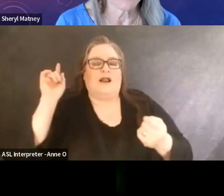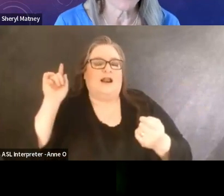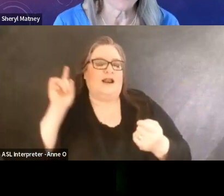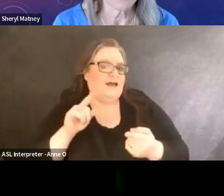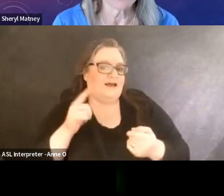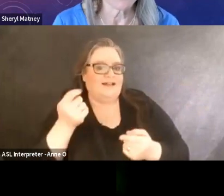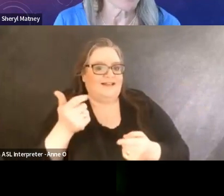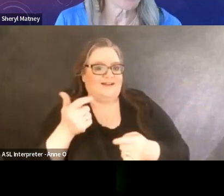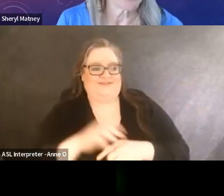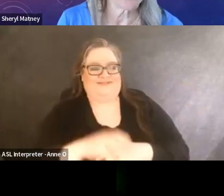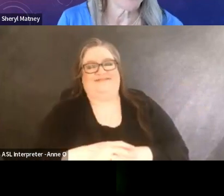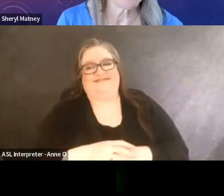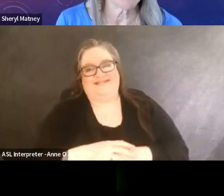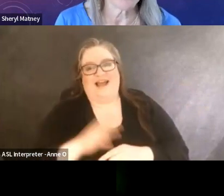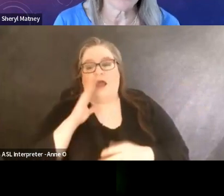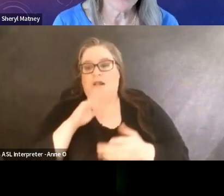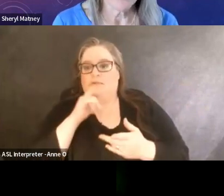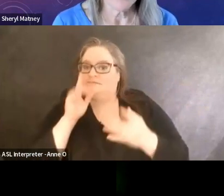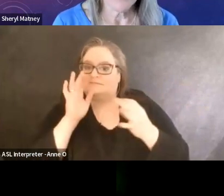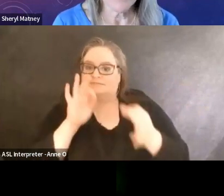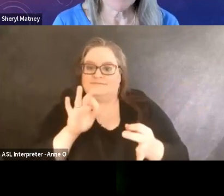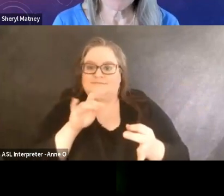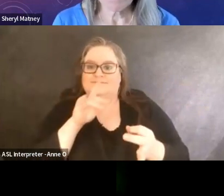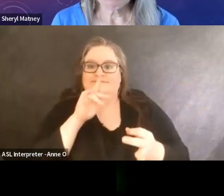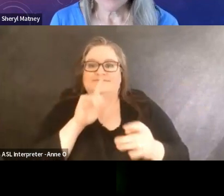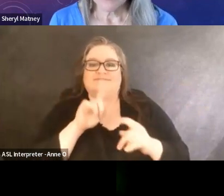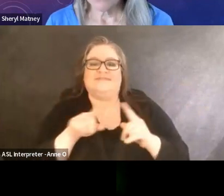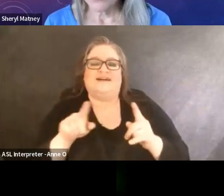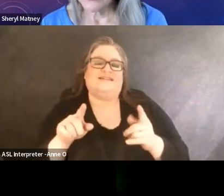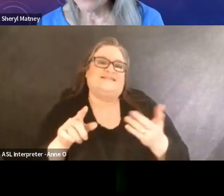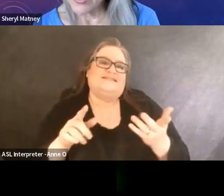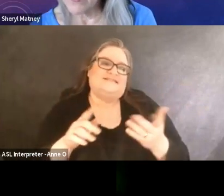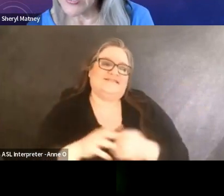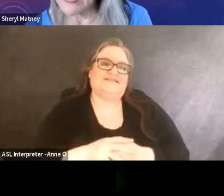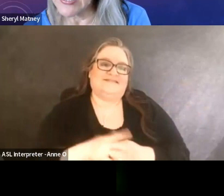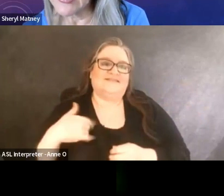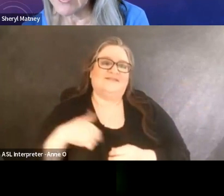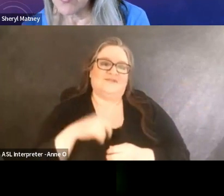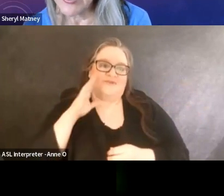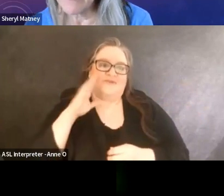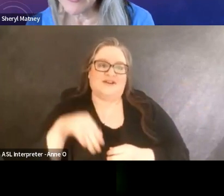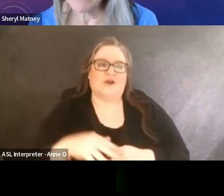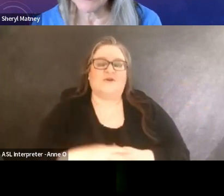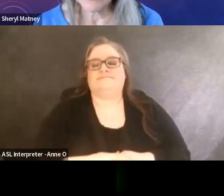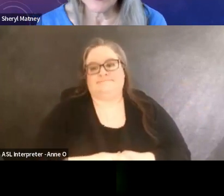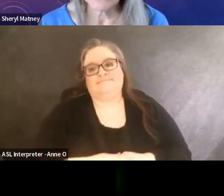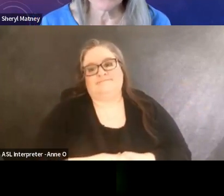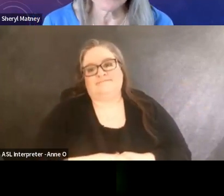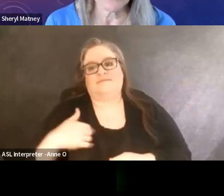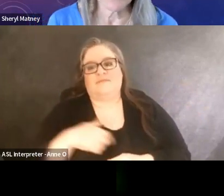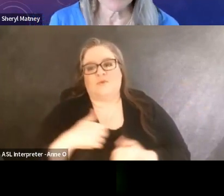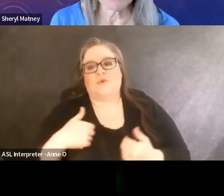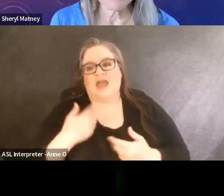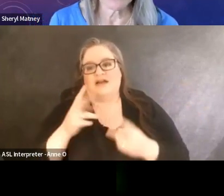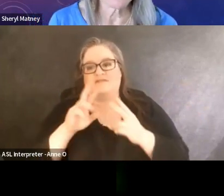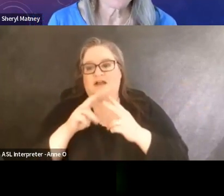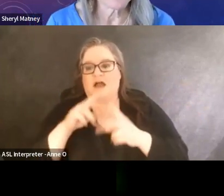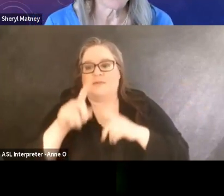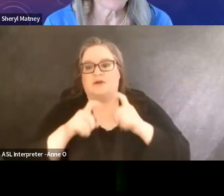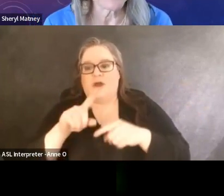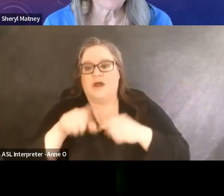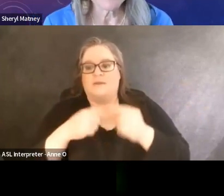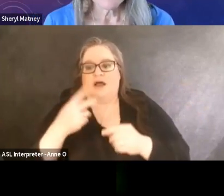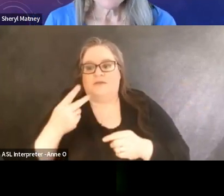a tad. I know it's not perfect, but we do know. And yes, we have a couple of questions on the